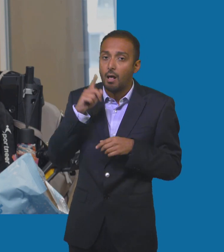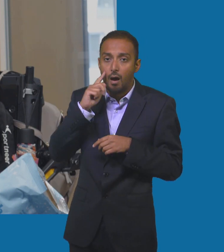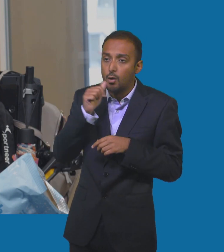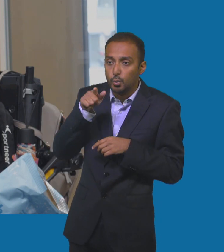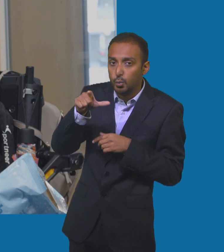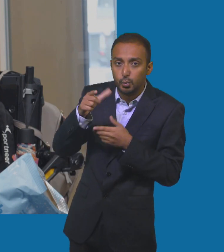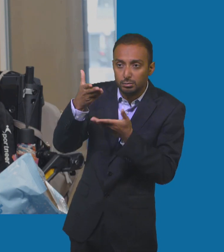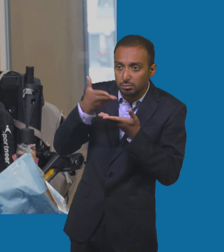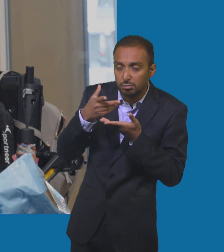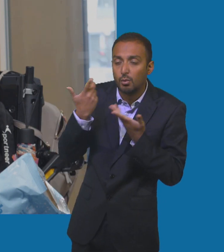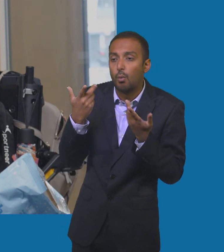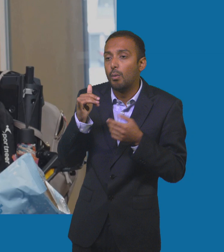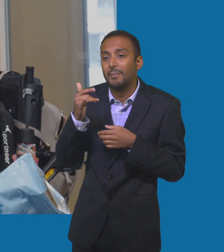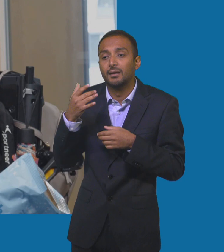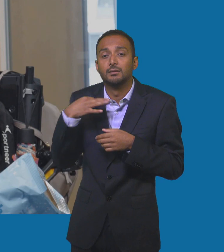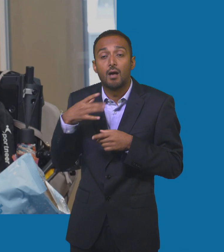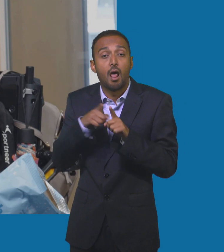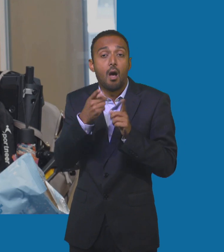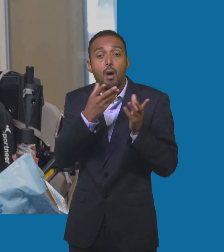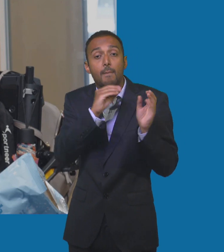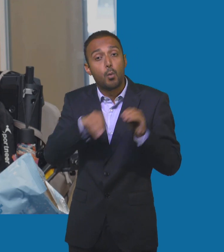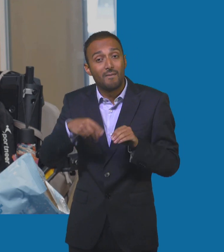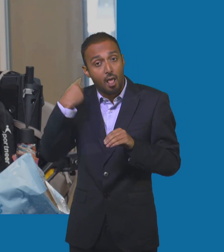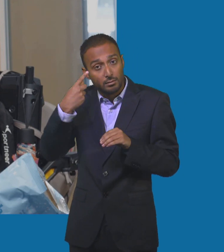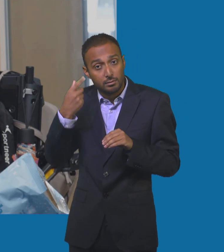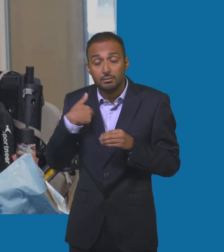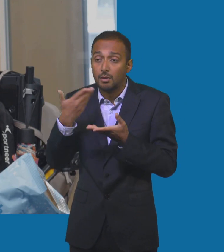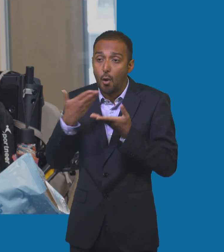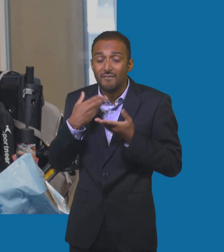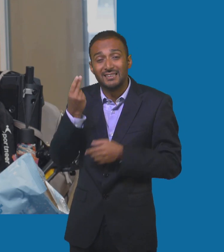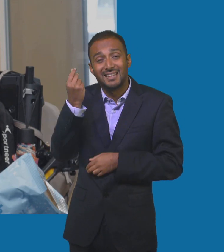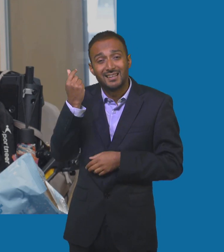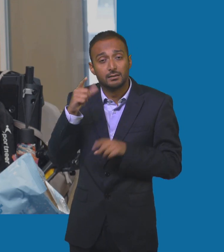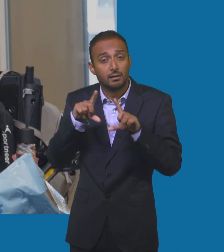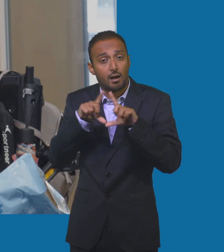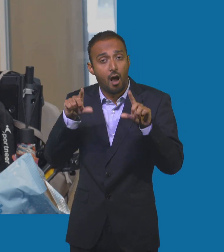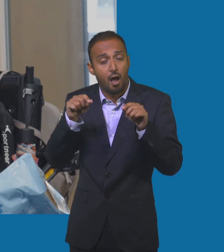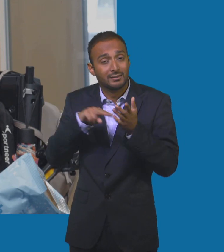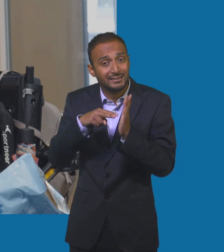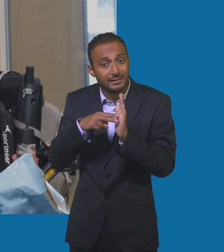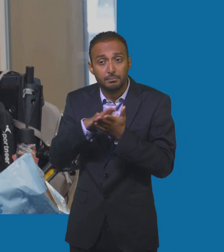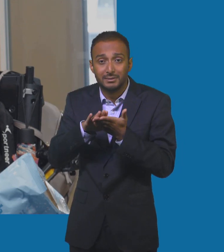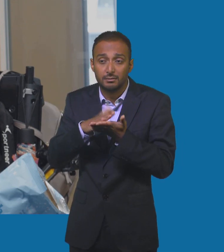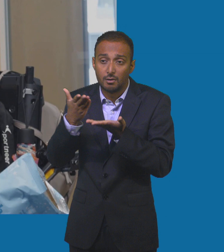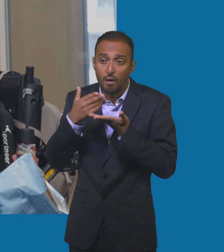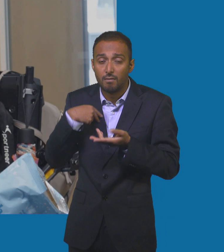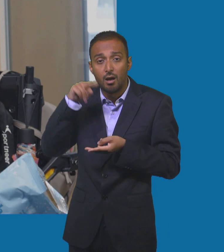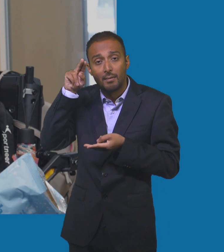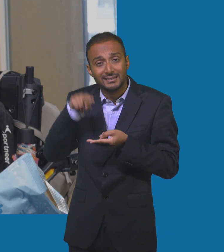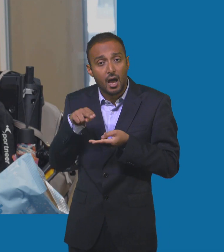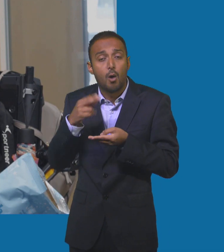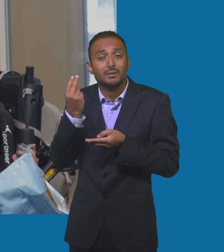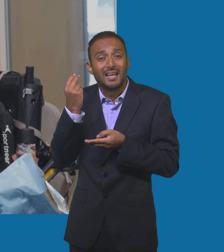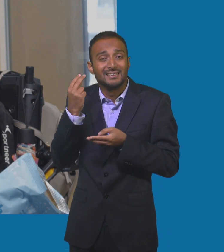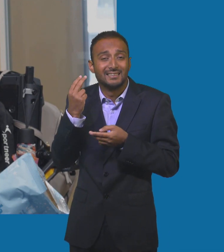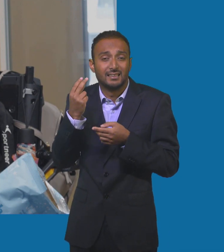So, for example, when I moved to London, I got something called the taxi card scheme. So I got, you know, reduced taxi fares. But then